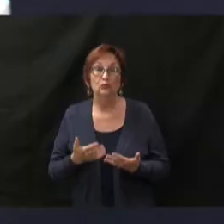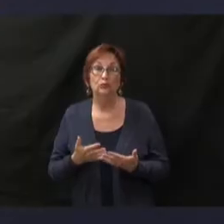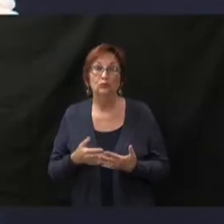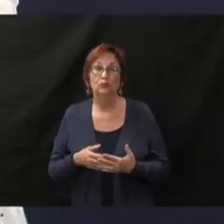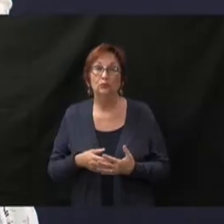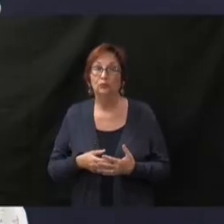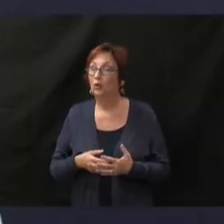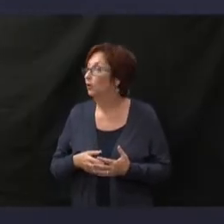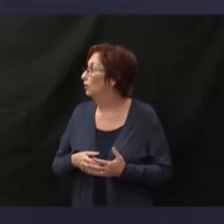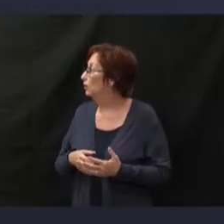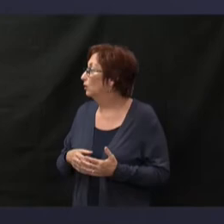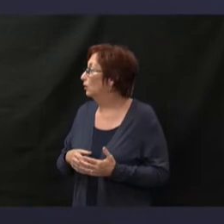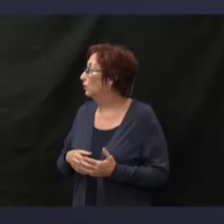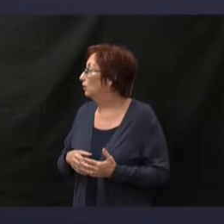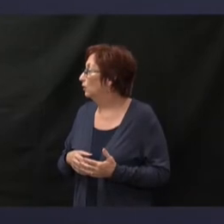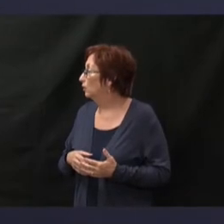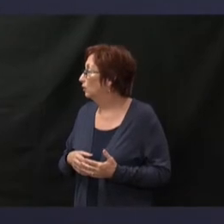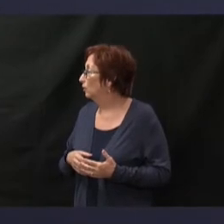well,